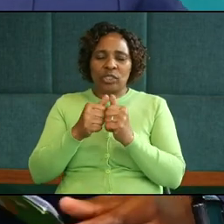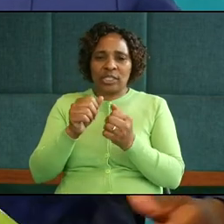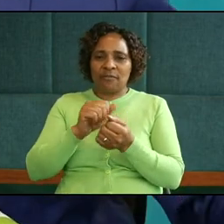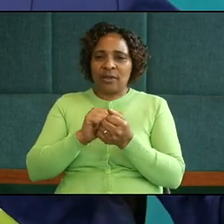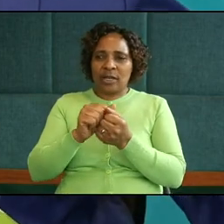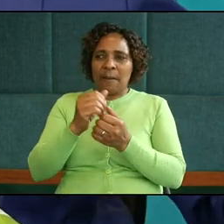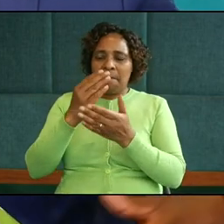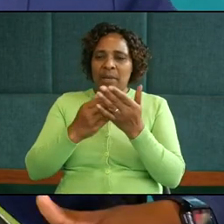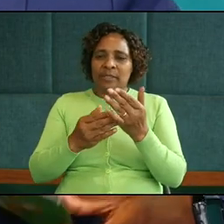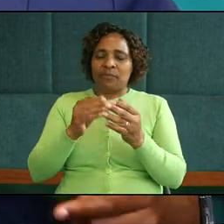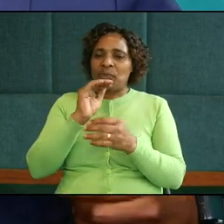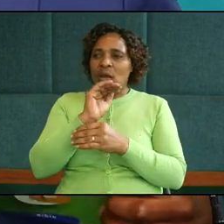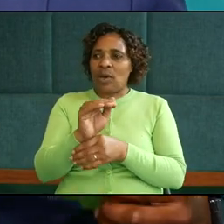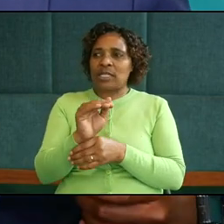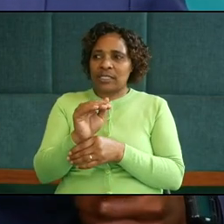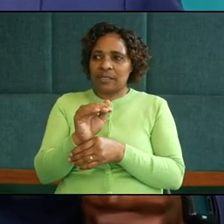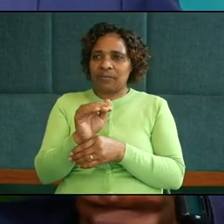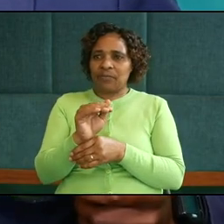And I'd like to ask